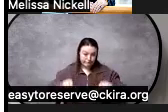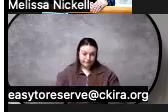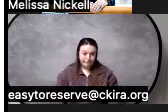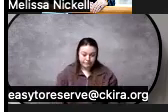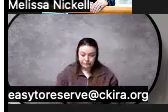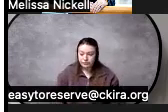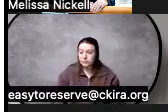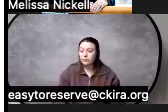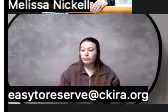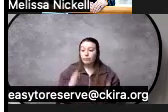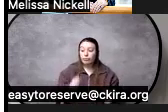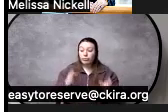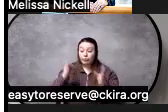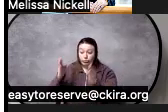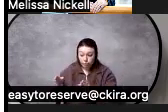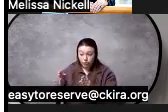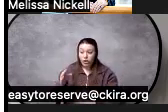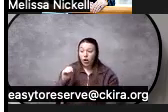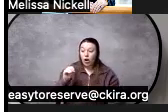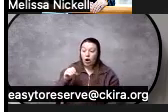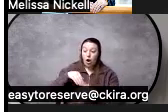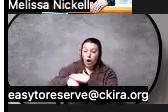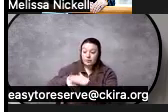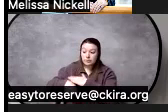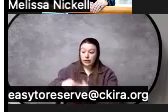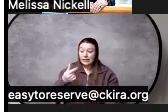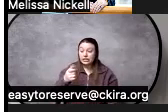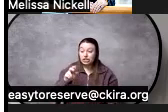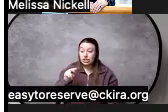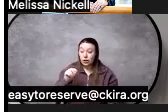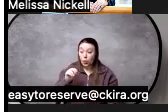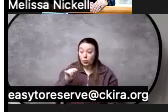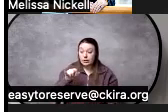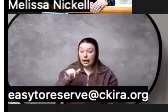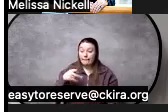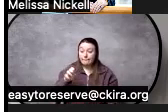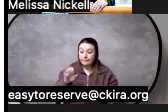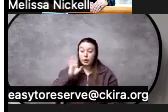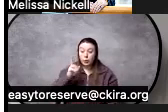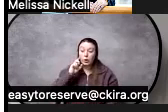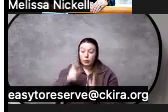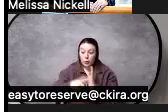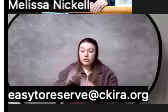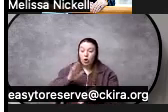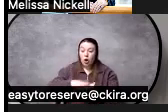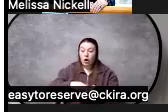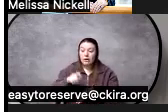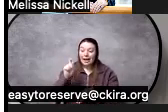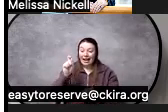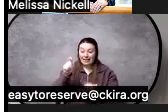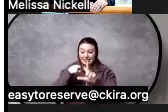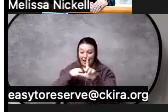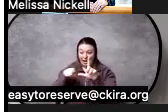Offspring genotype can be shown or seen, on the x-axis, and I want you all to remember that this